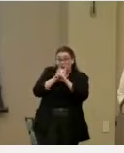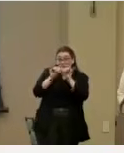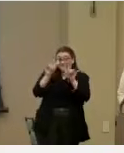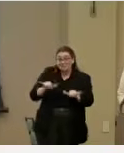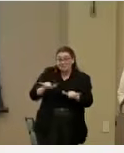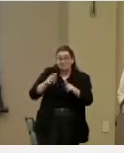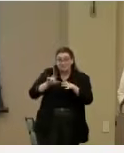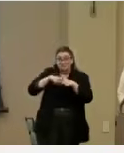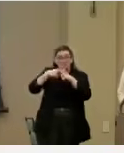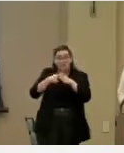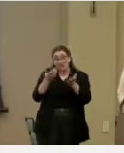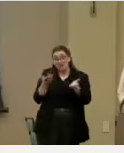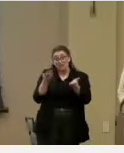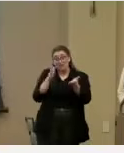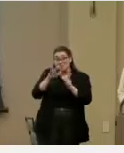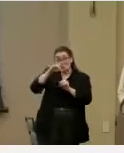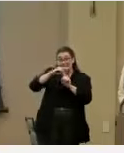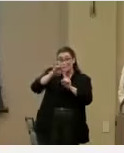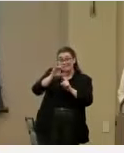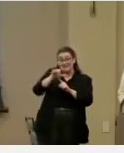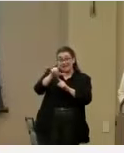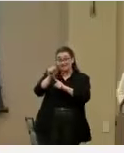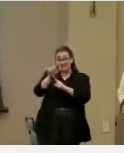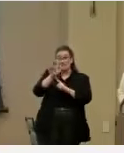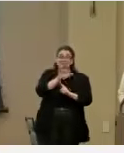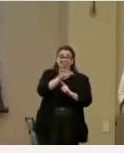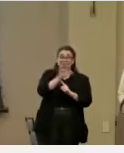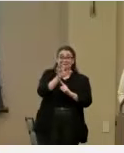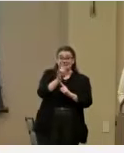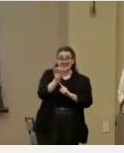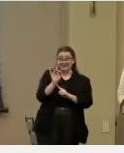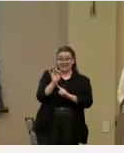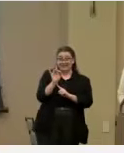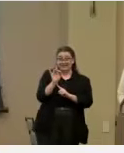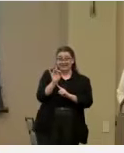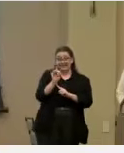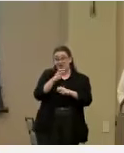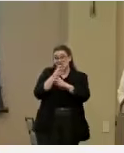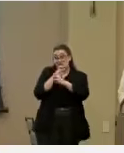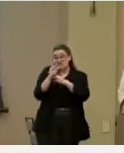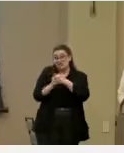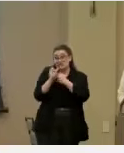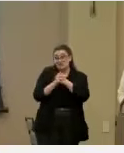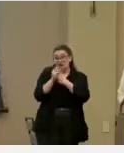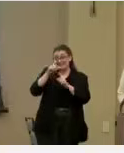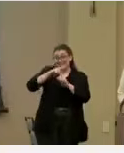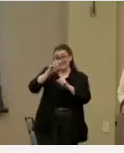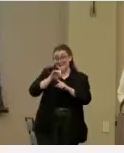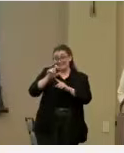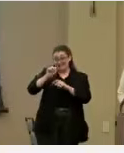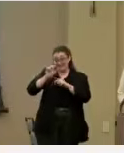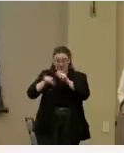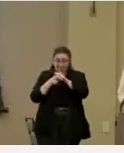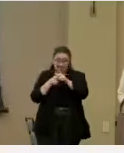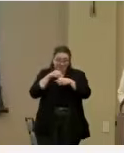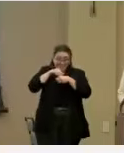T cells, specifically your CD8 toxic T cells, we gave them a good name, didn't we? They're down there starting a